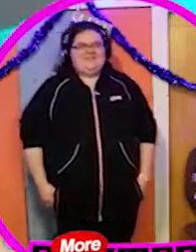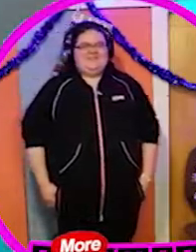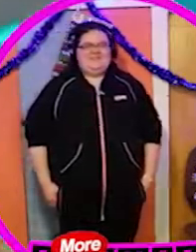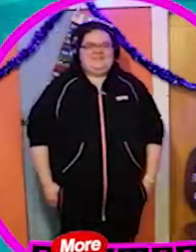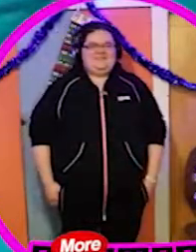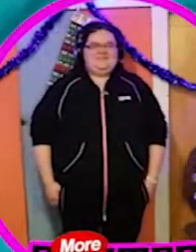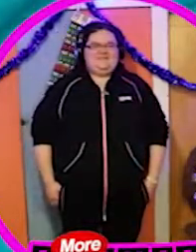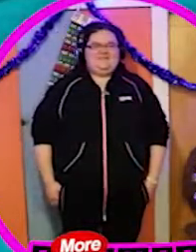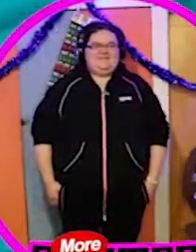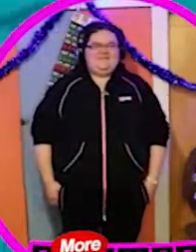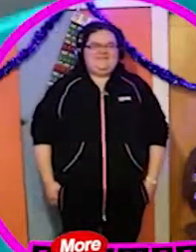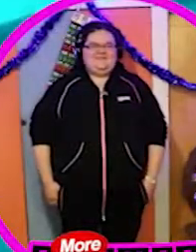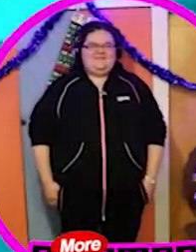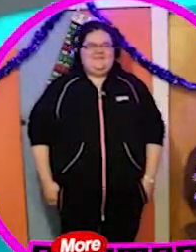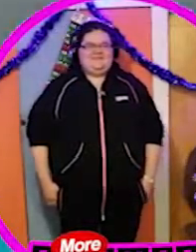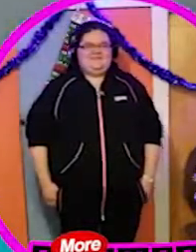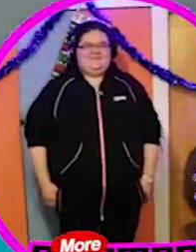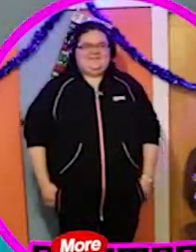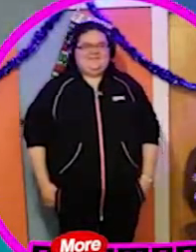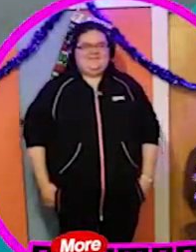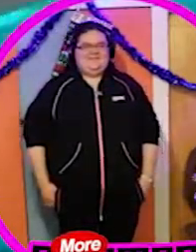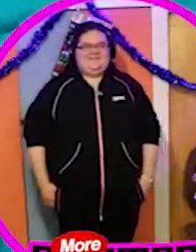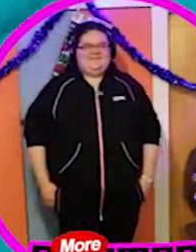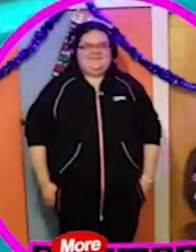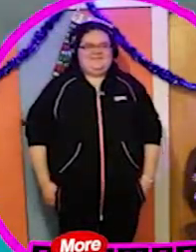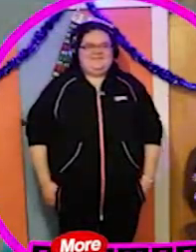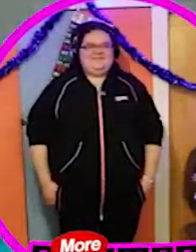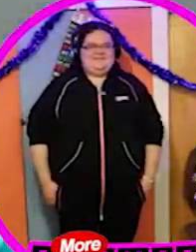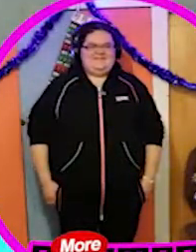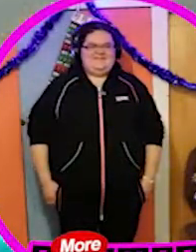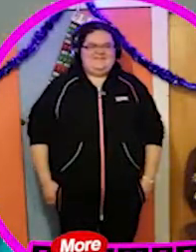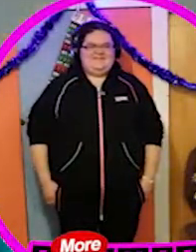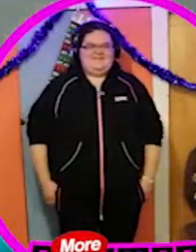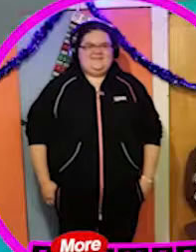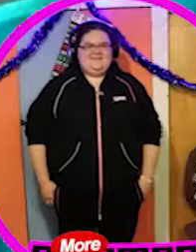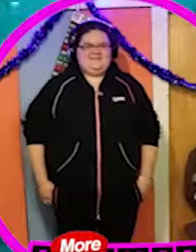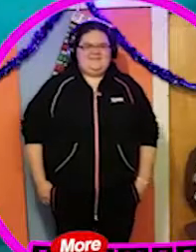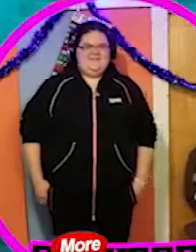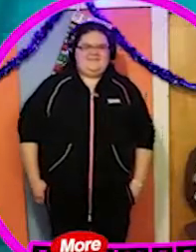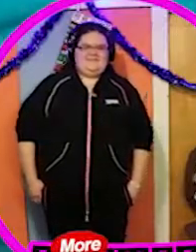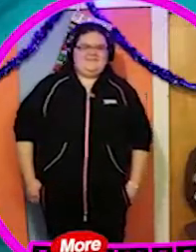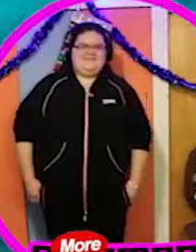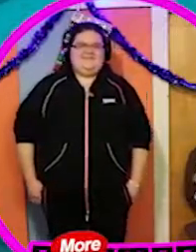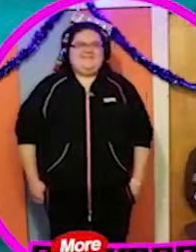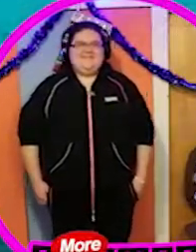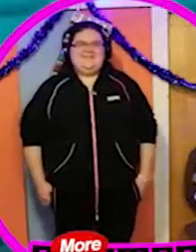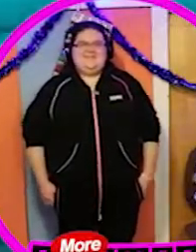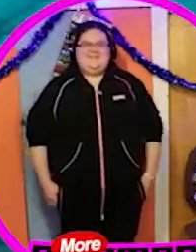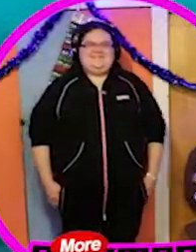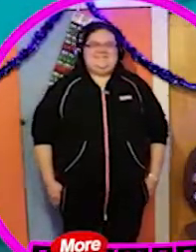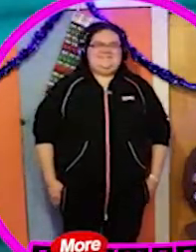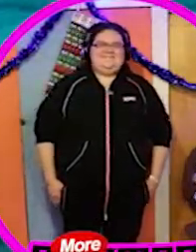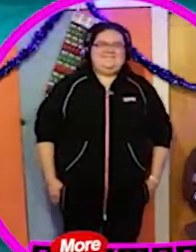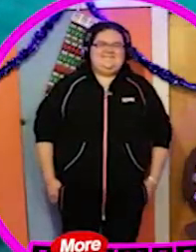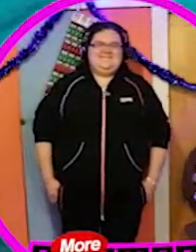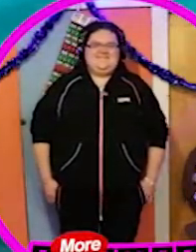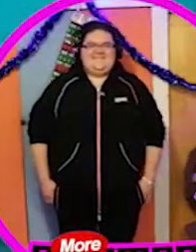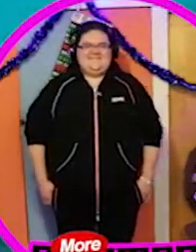here! Deflex, back yeah. off! Back off, Deflex! Get out of here! Where you going?